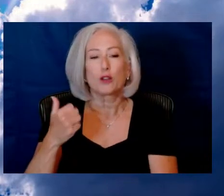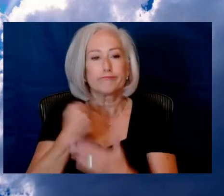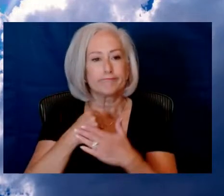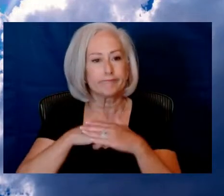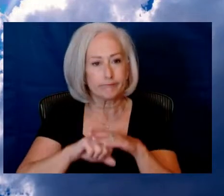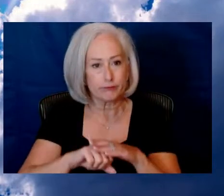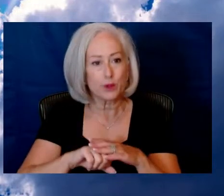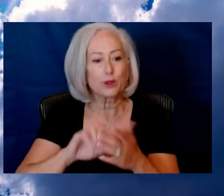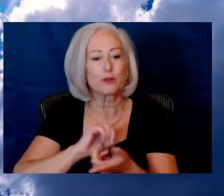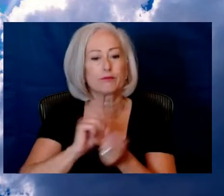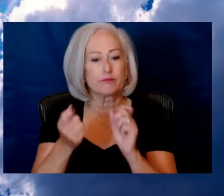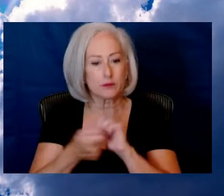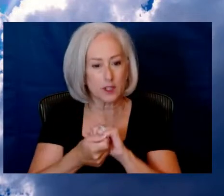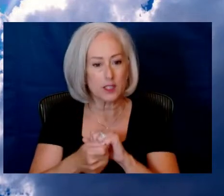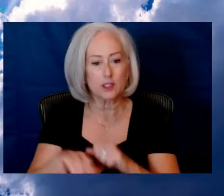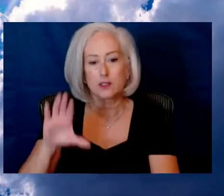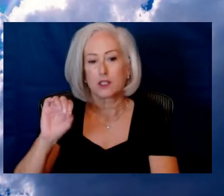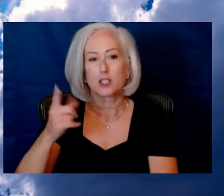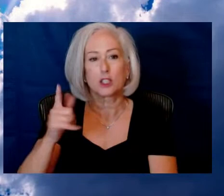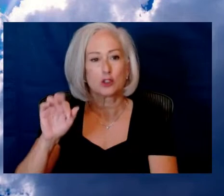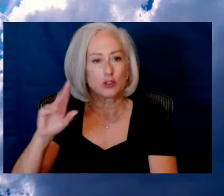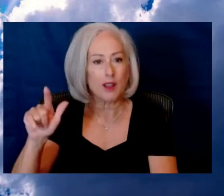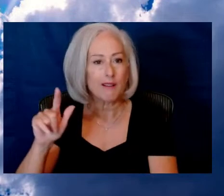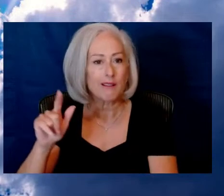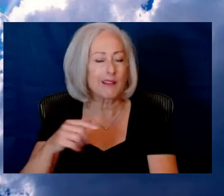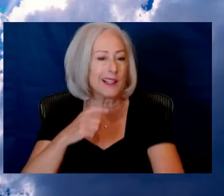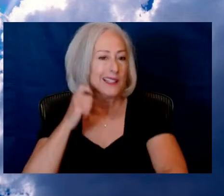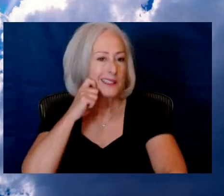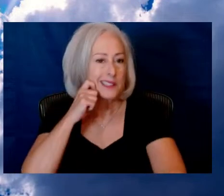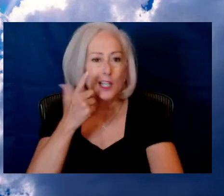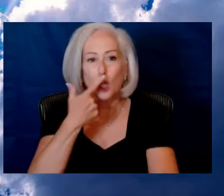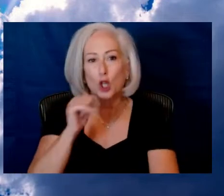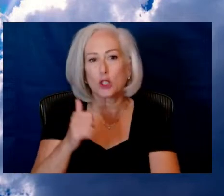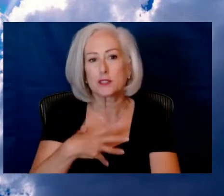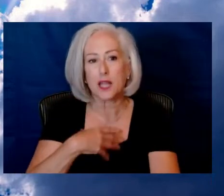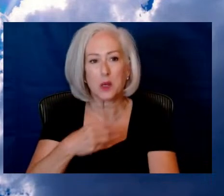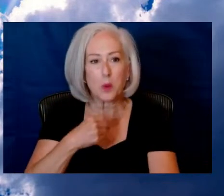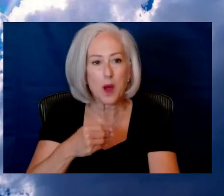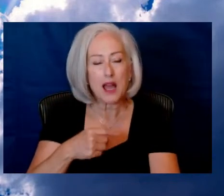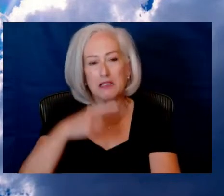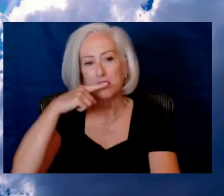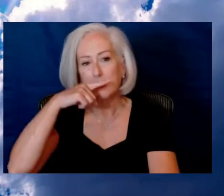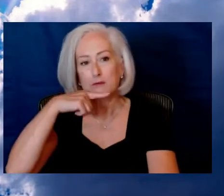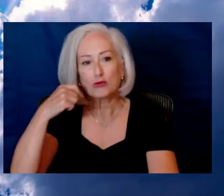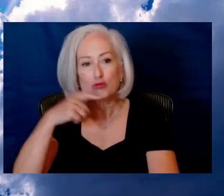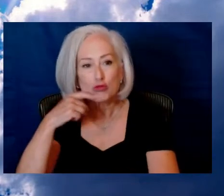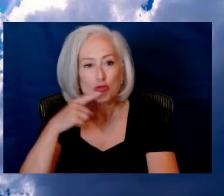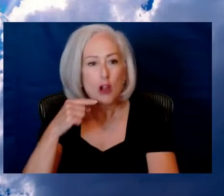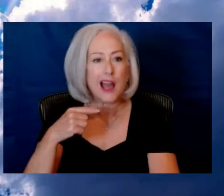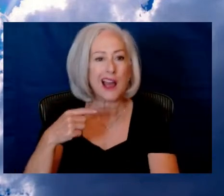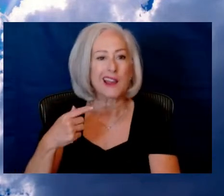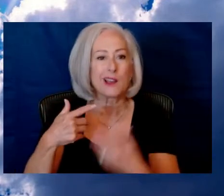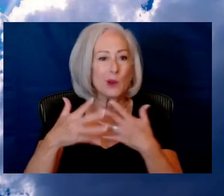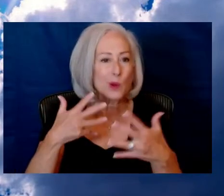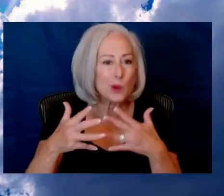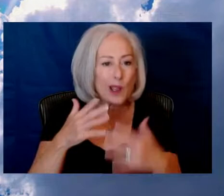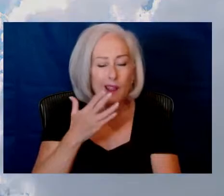itchy, often white, gray-looking skin as well. And we know for somebody, probably living around here, if you're in the southern